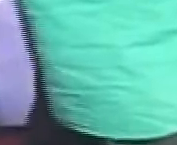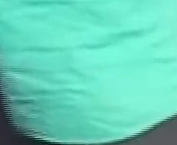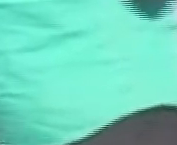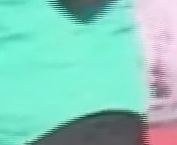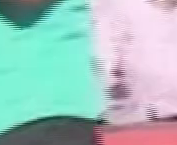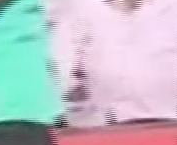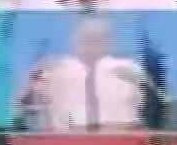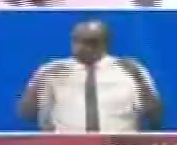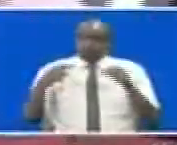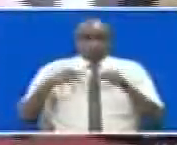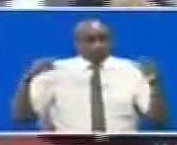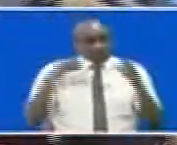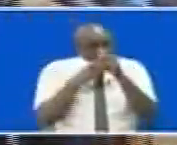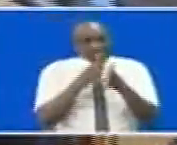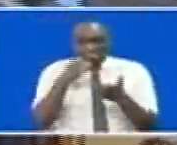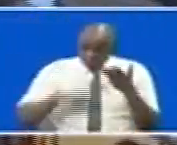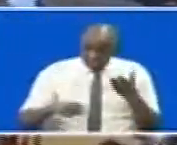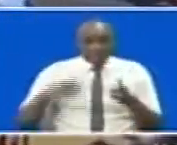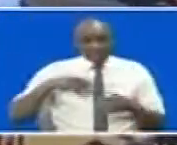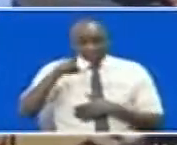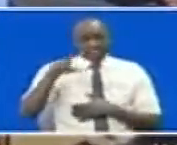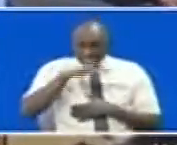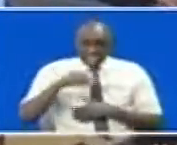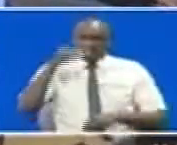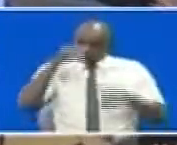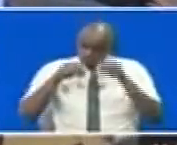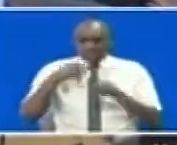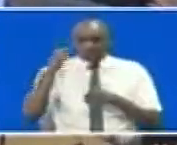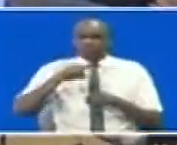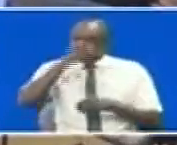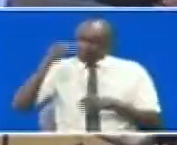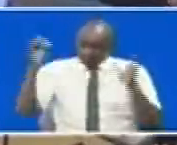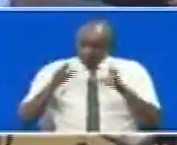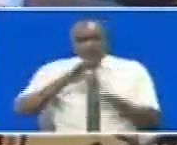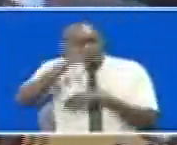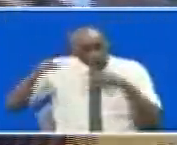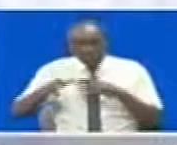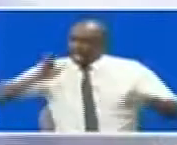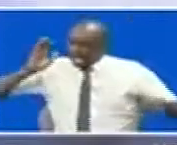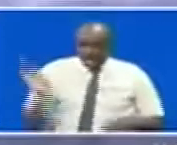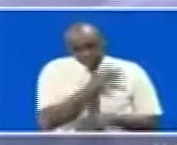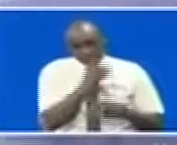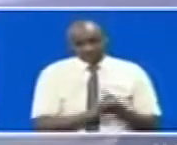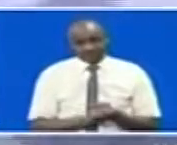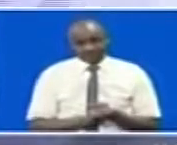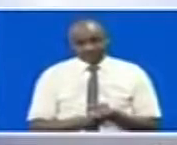But the opposition leaders asked residents to vote out all the Jubilee elected leaders.